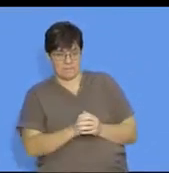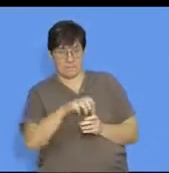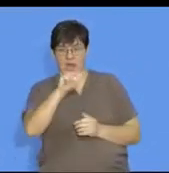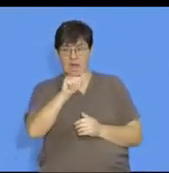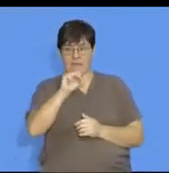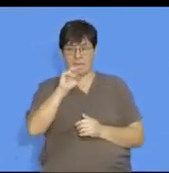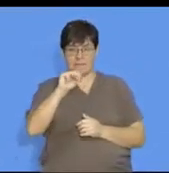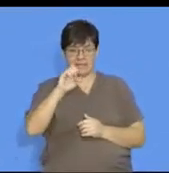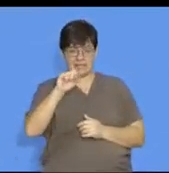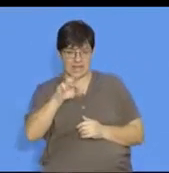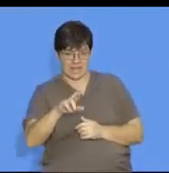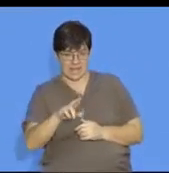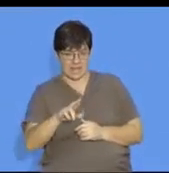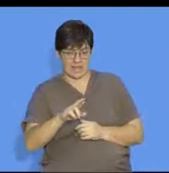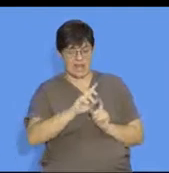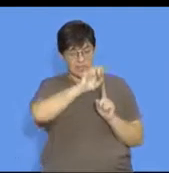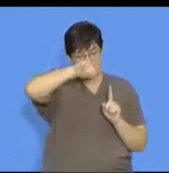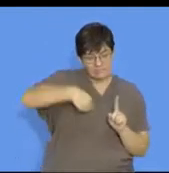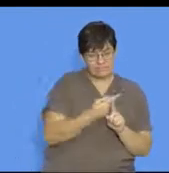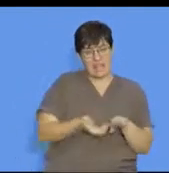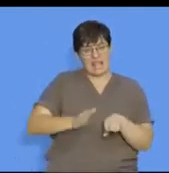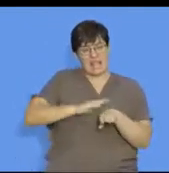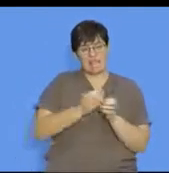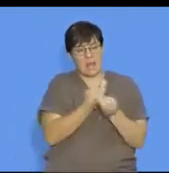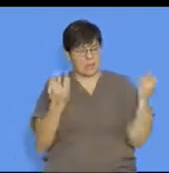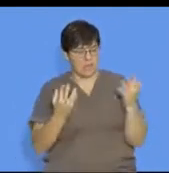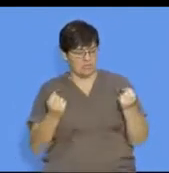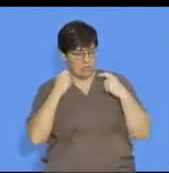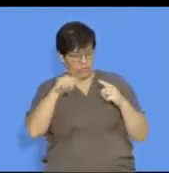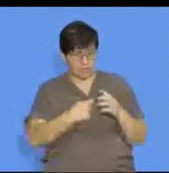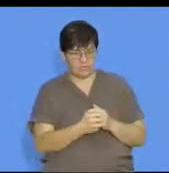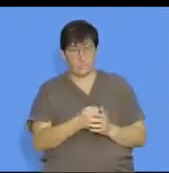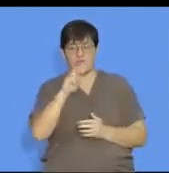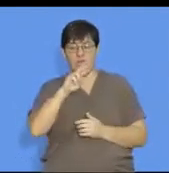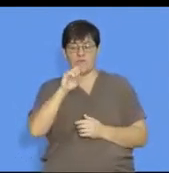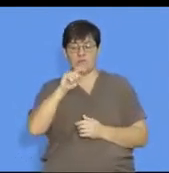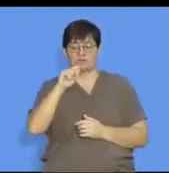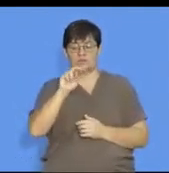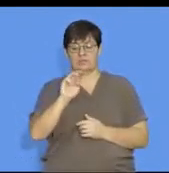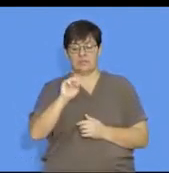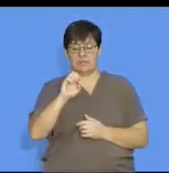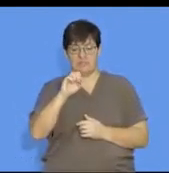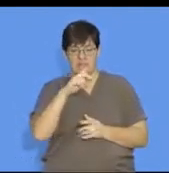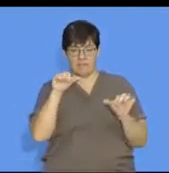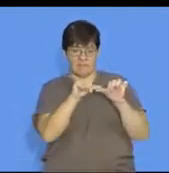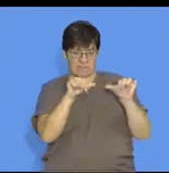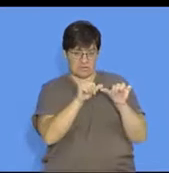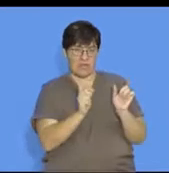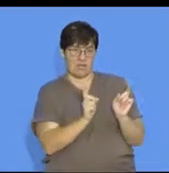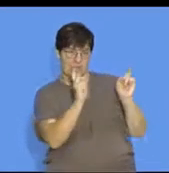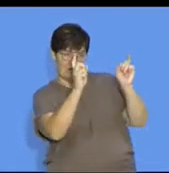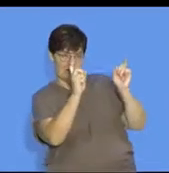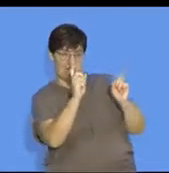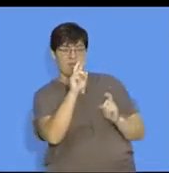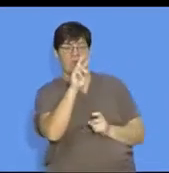ammeter that will measure our current through the battery or through the circuit. A voltmeter that will measure the voltage.